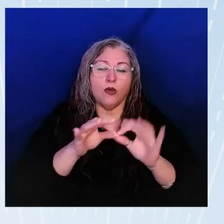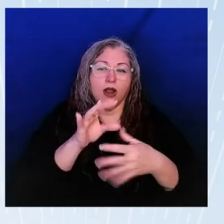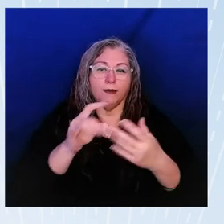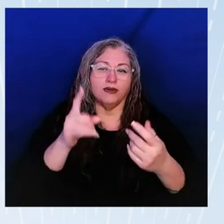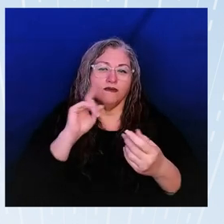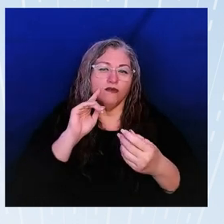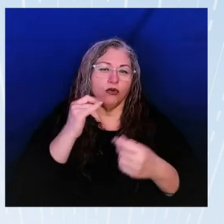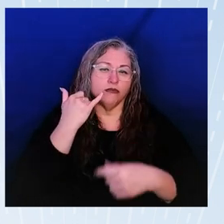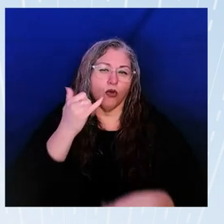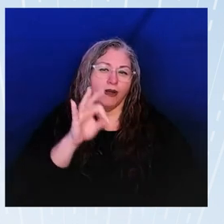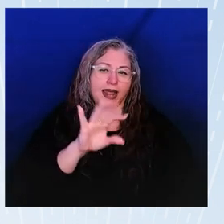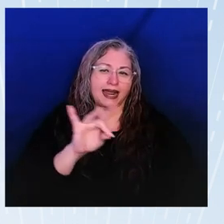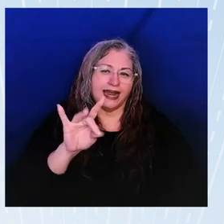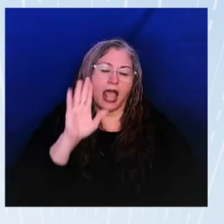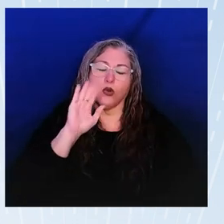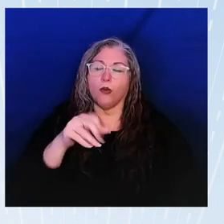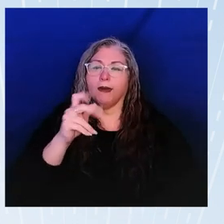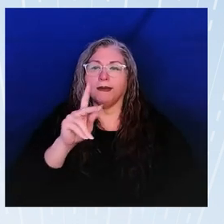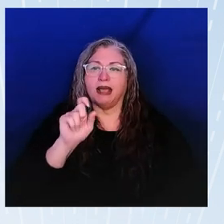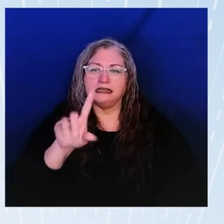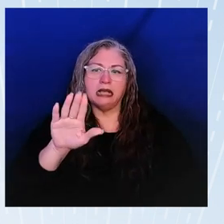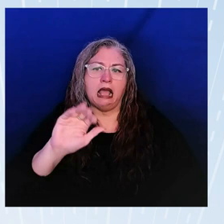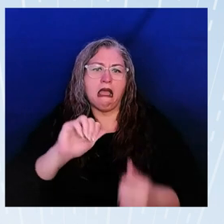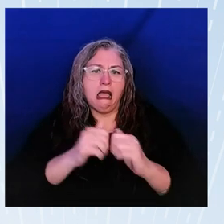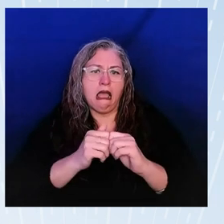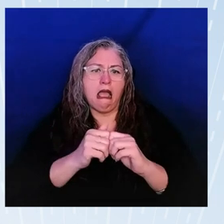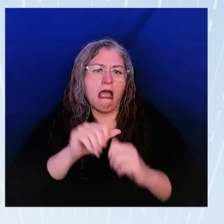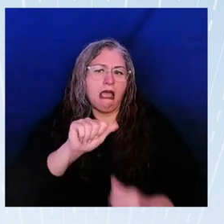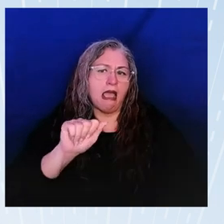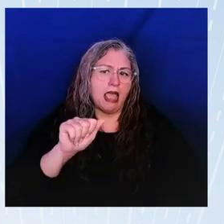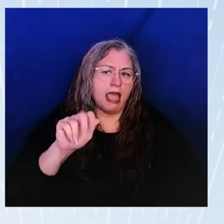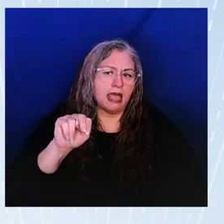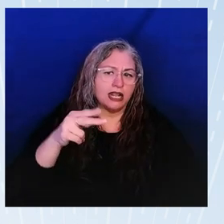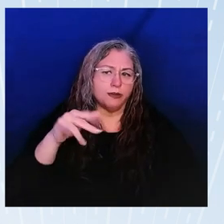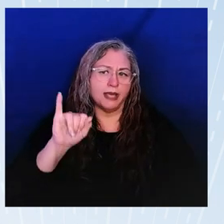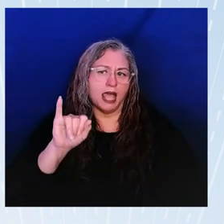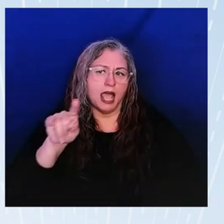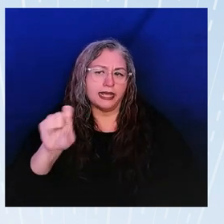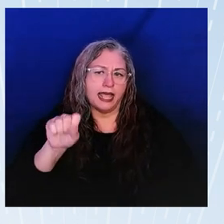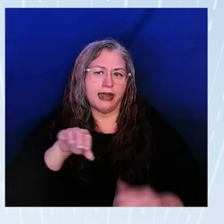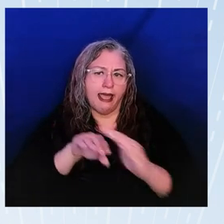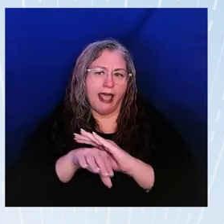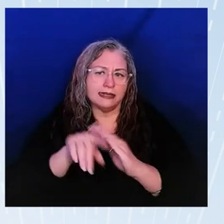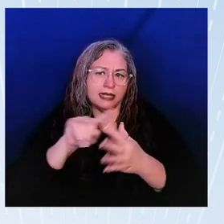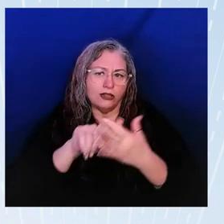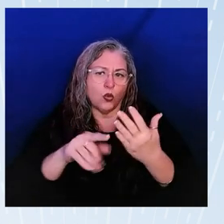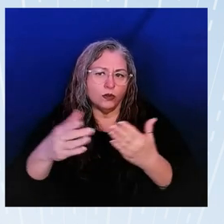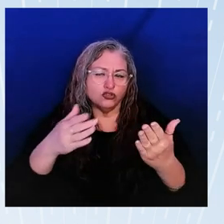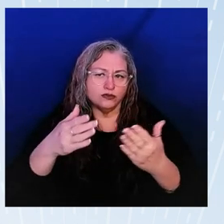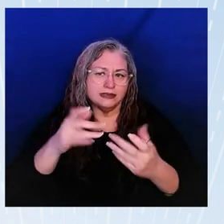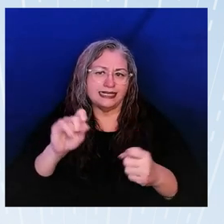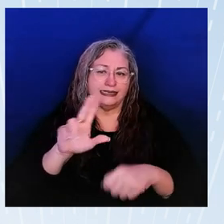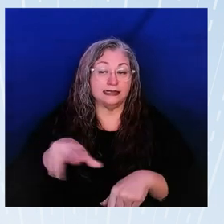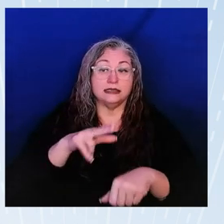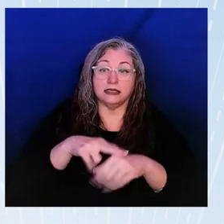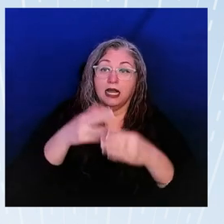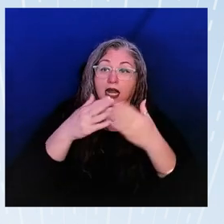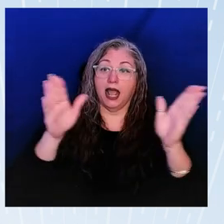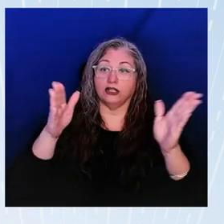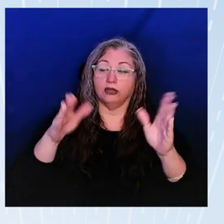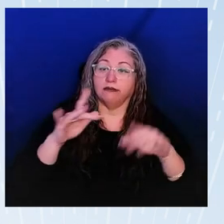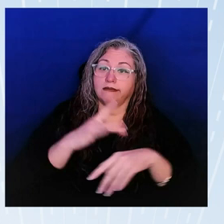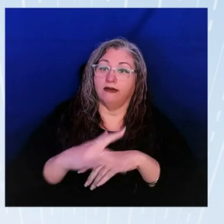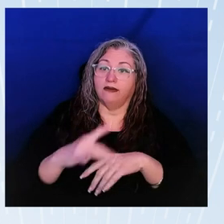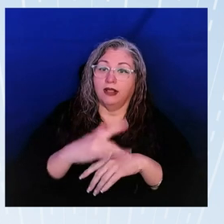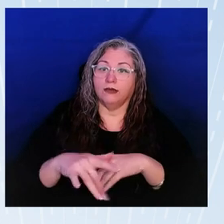Because I'm sure folks are asking, well, how is our AA and NHPI community accessing the service that is nationally available?